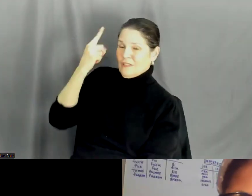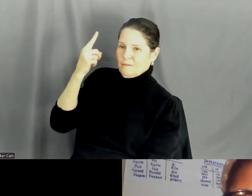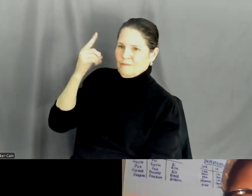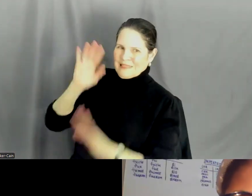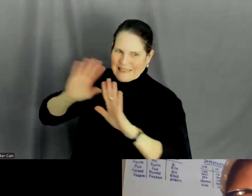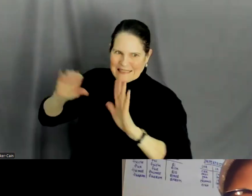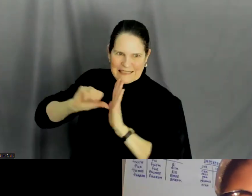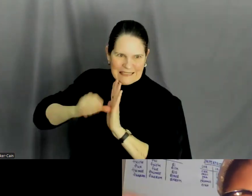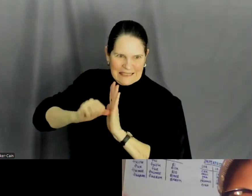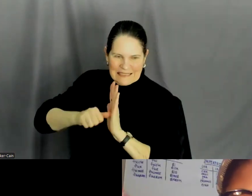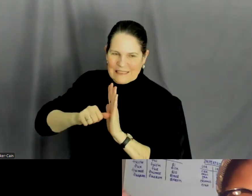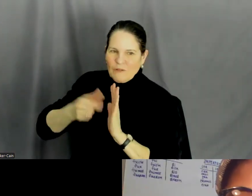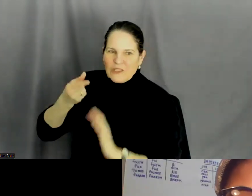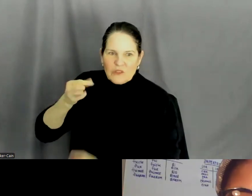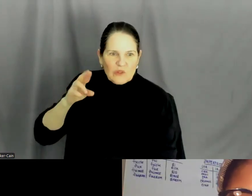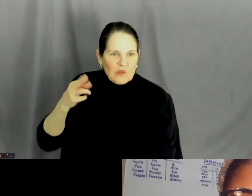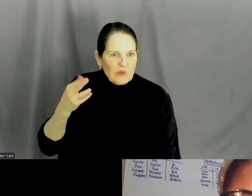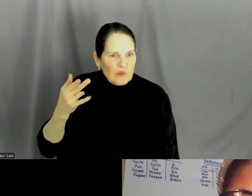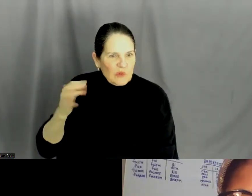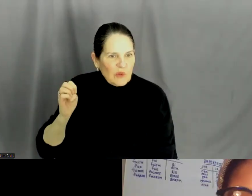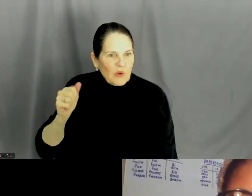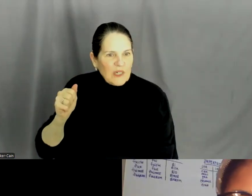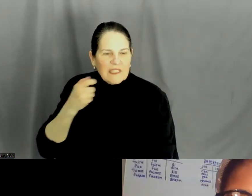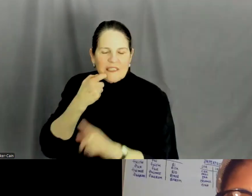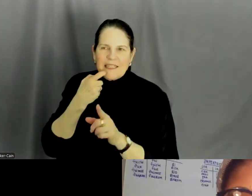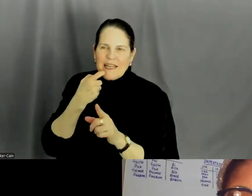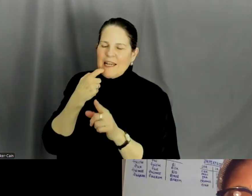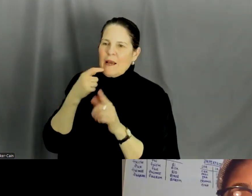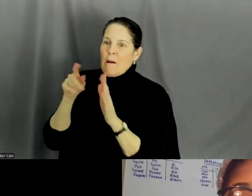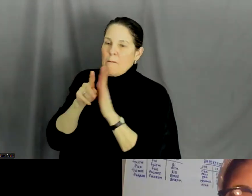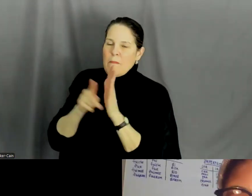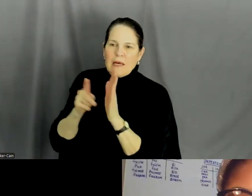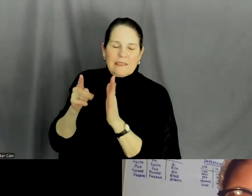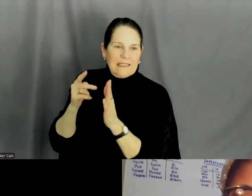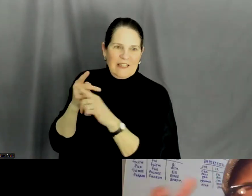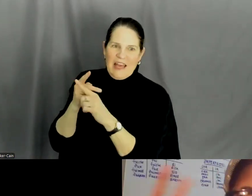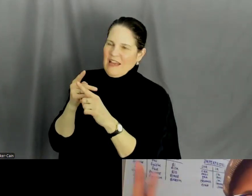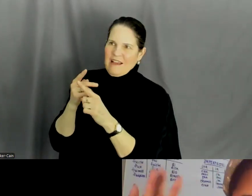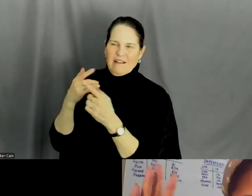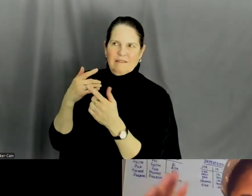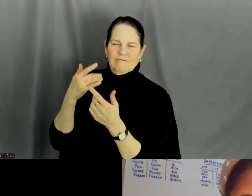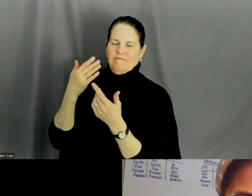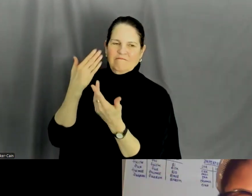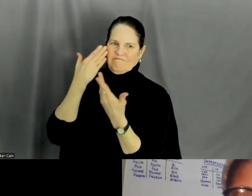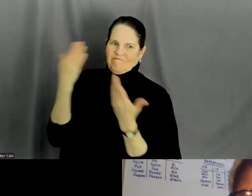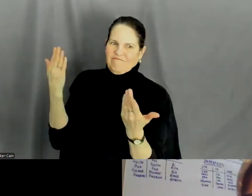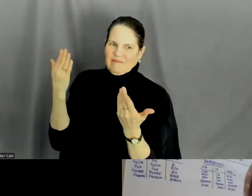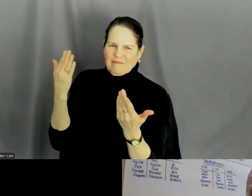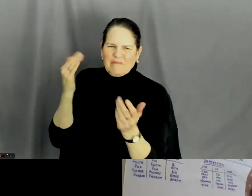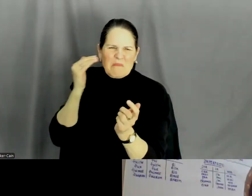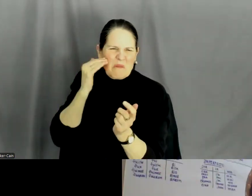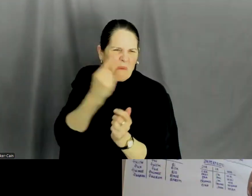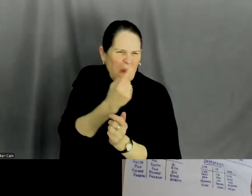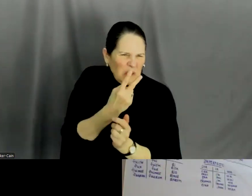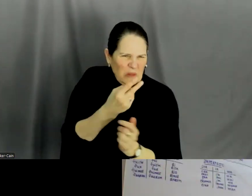fine point on what Georgia just shared around, policymakers being generalists and maybe subject matter expert on like one or